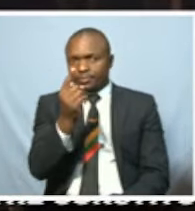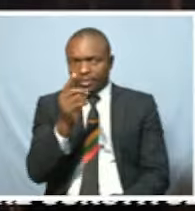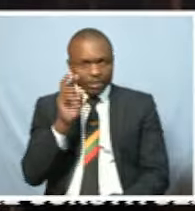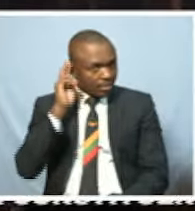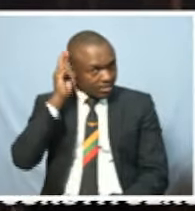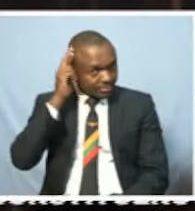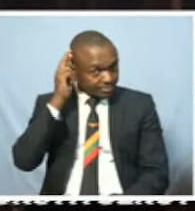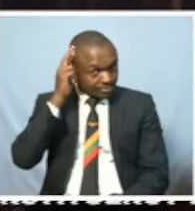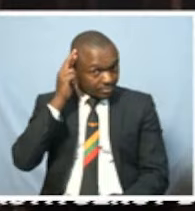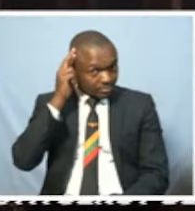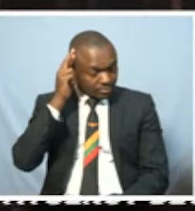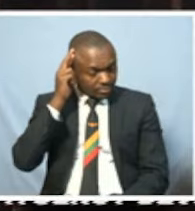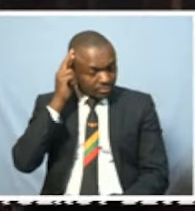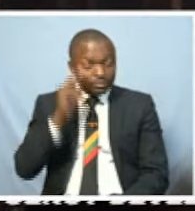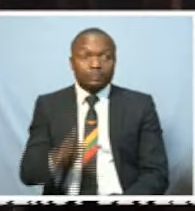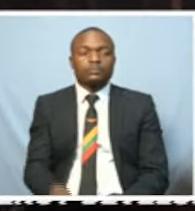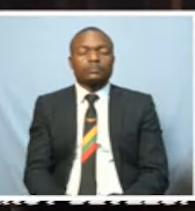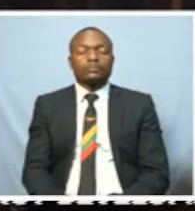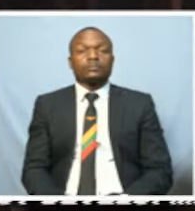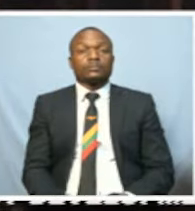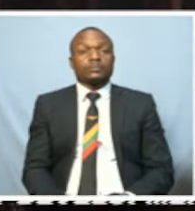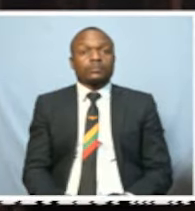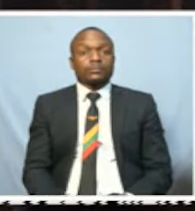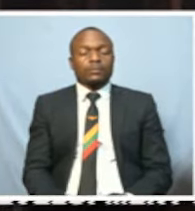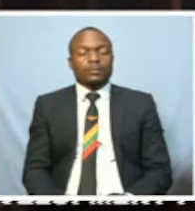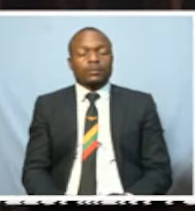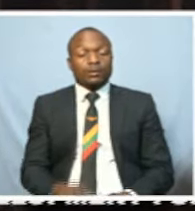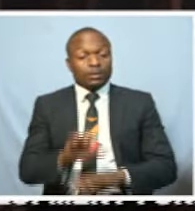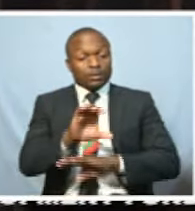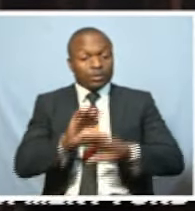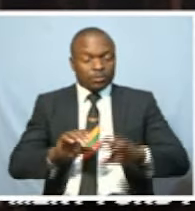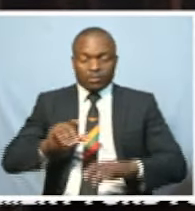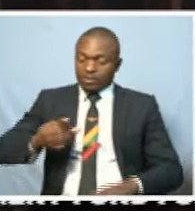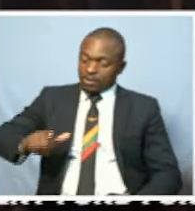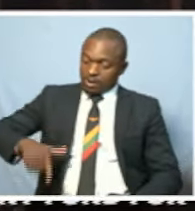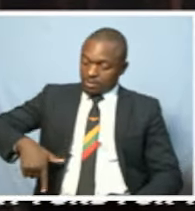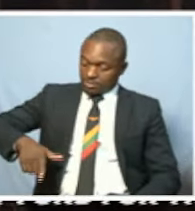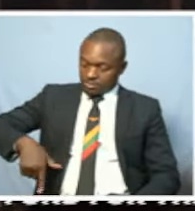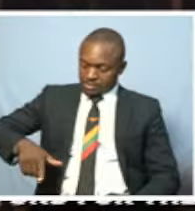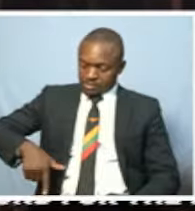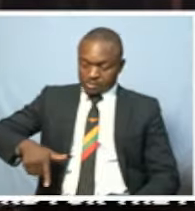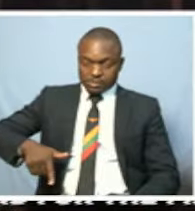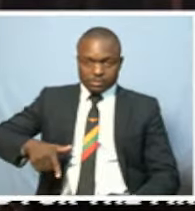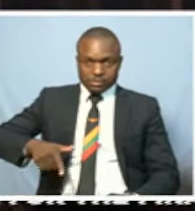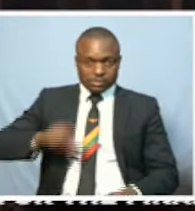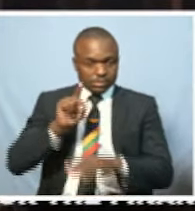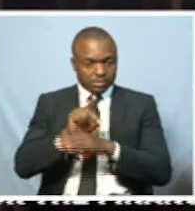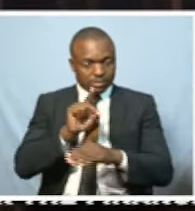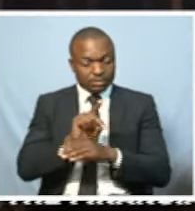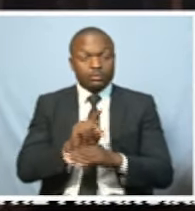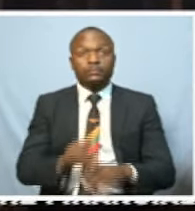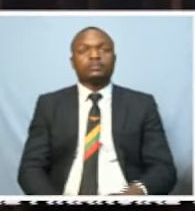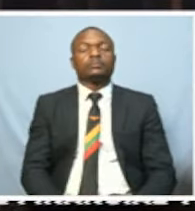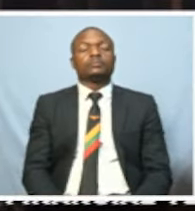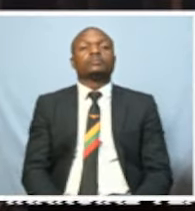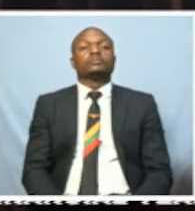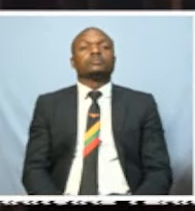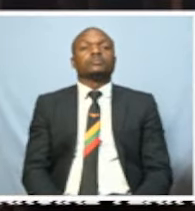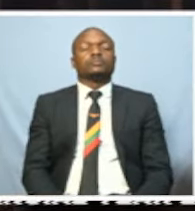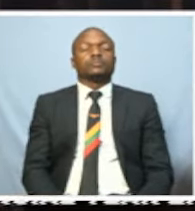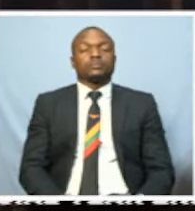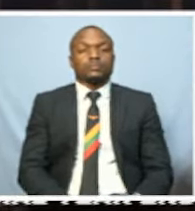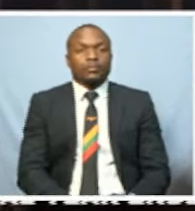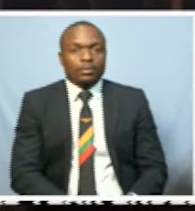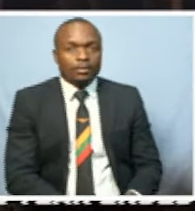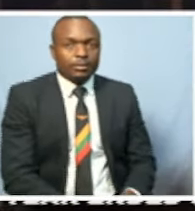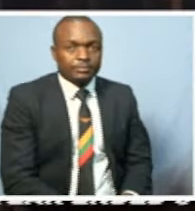that has been attributed to the delayed completion of the project is that due